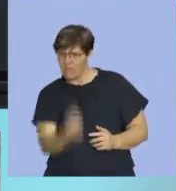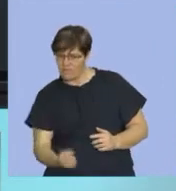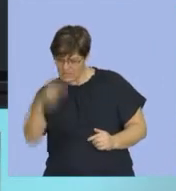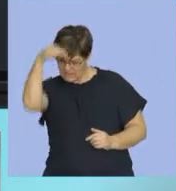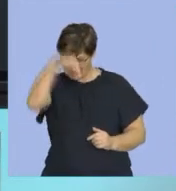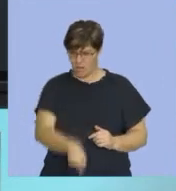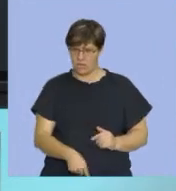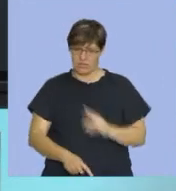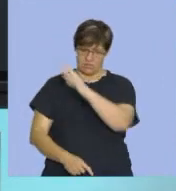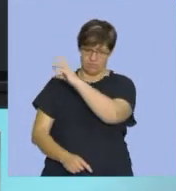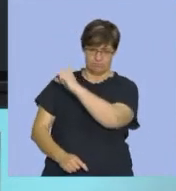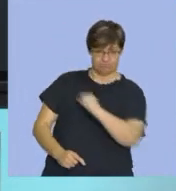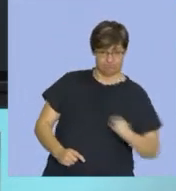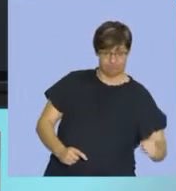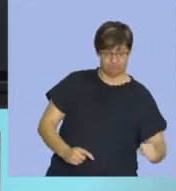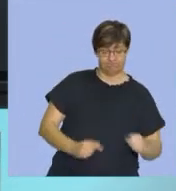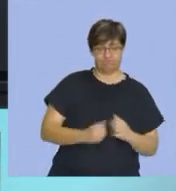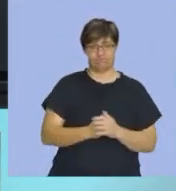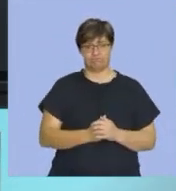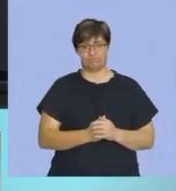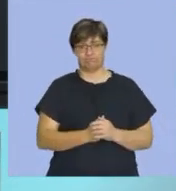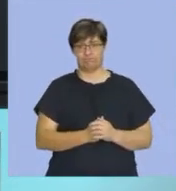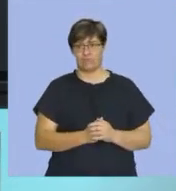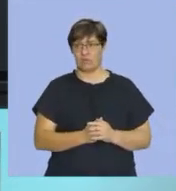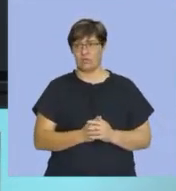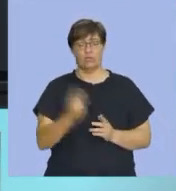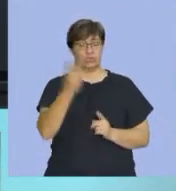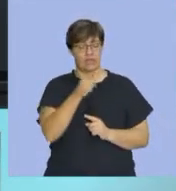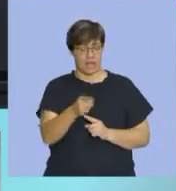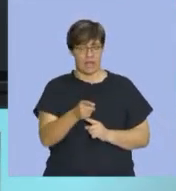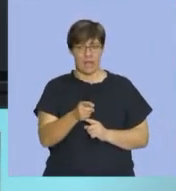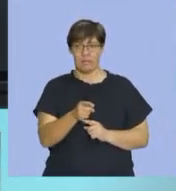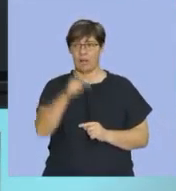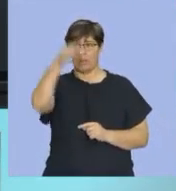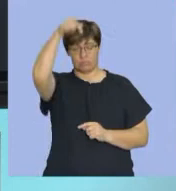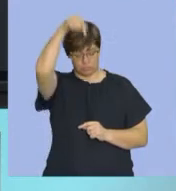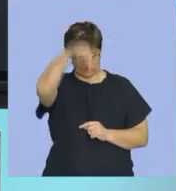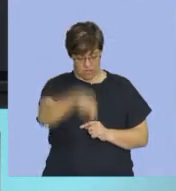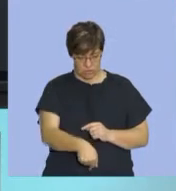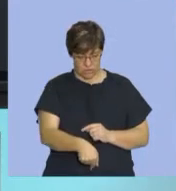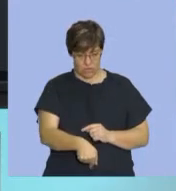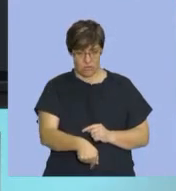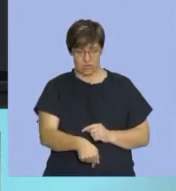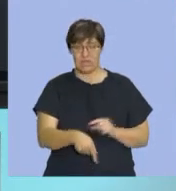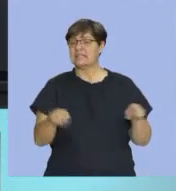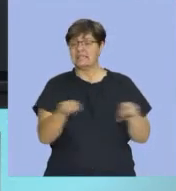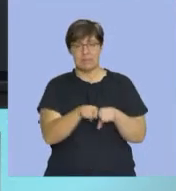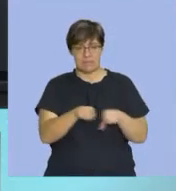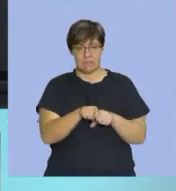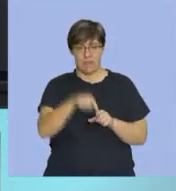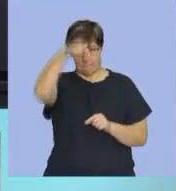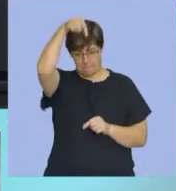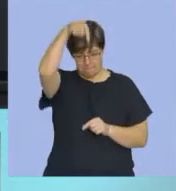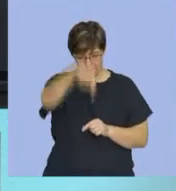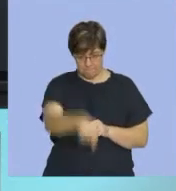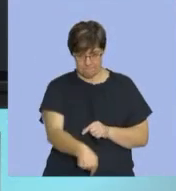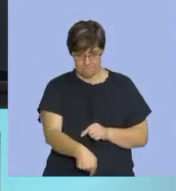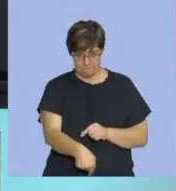down. Instead of drawing it there, I'm going to pull it down. It's the same value. It's the same thing. It's